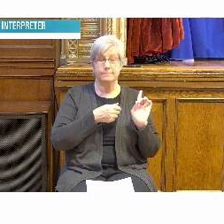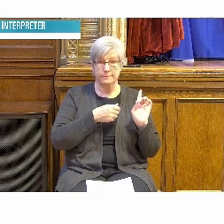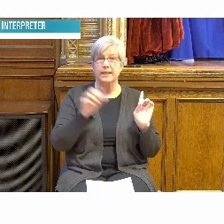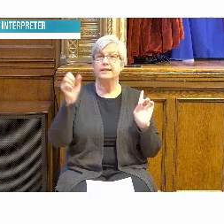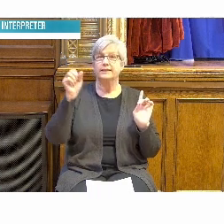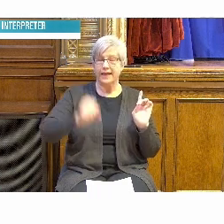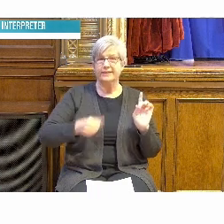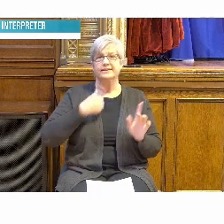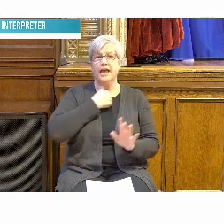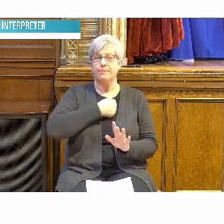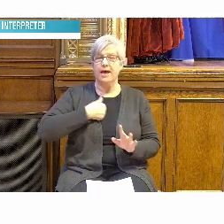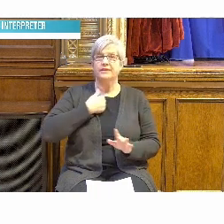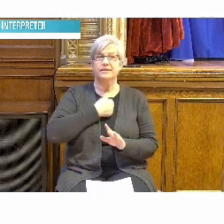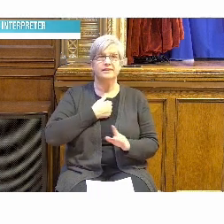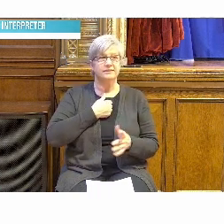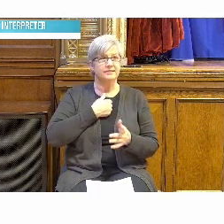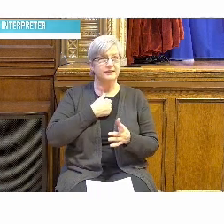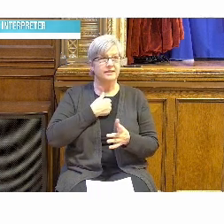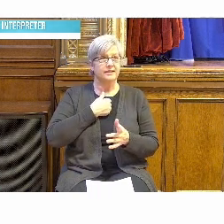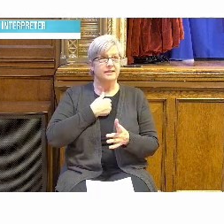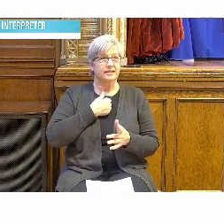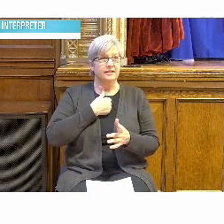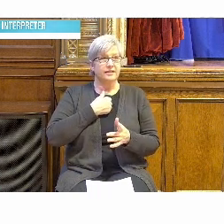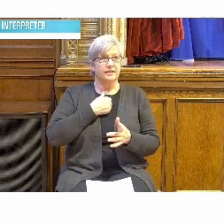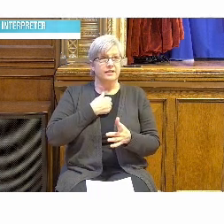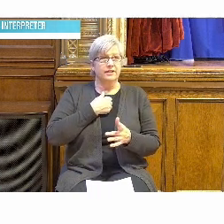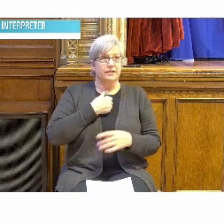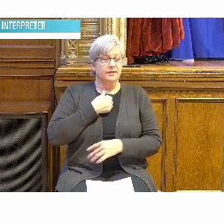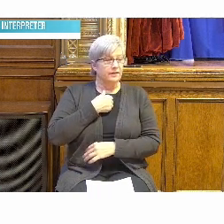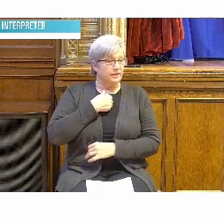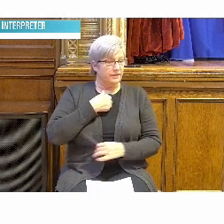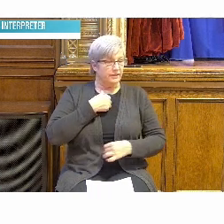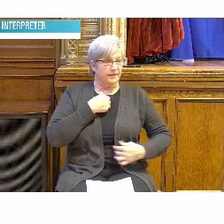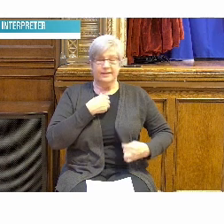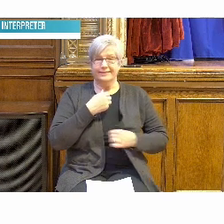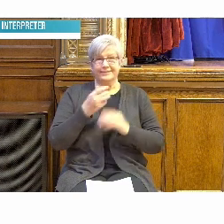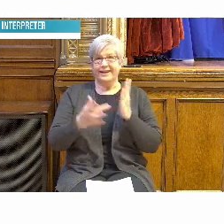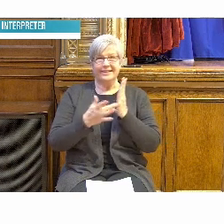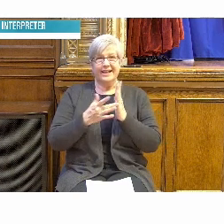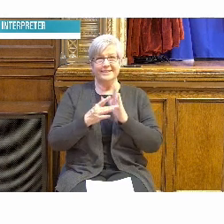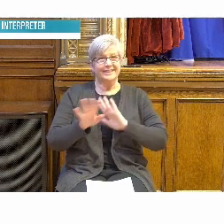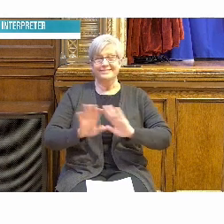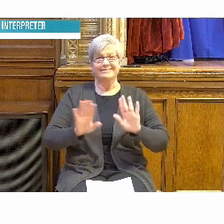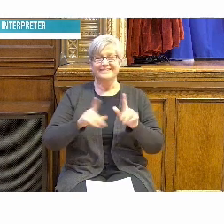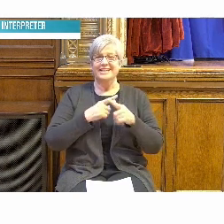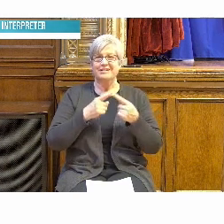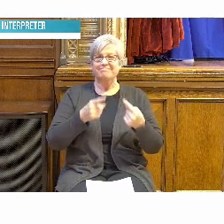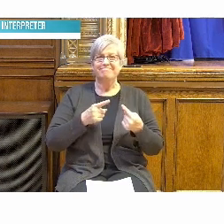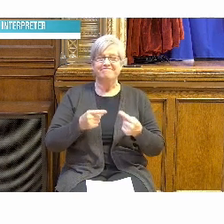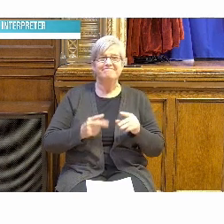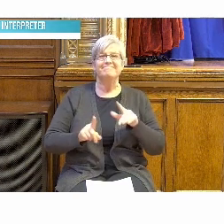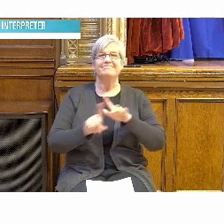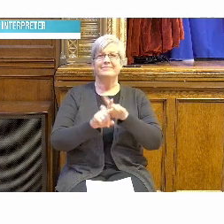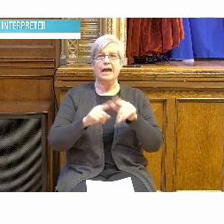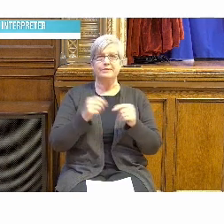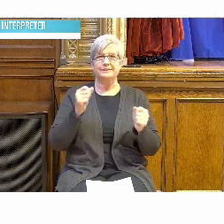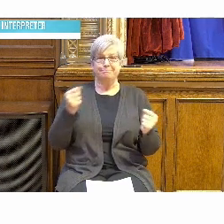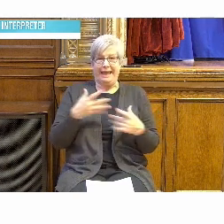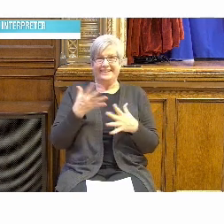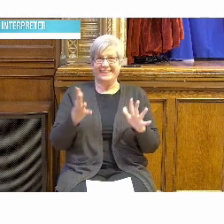Yes, apologies for getting through the technology to get on board. I was